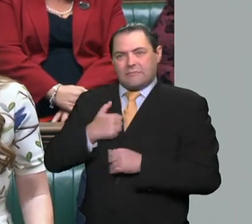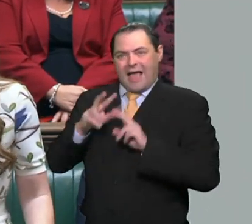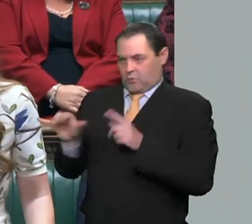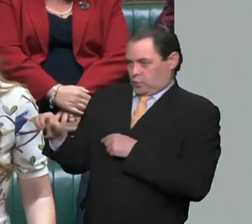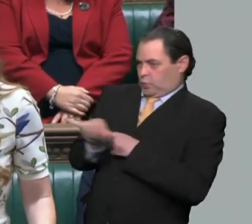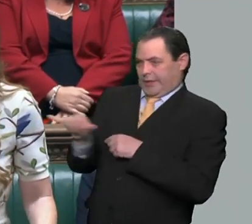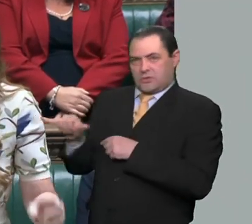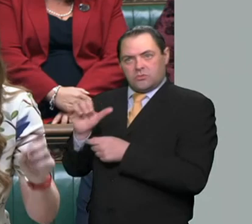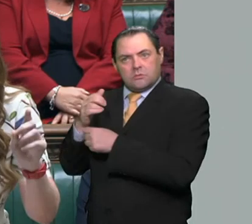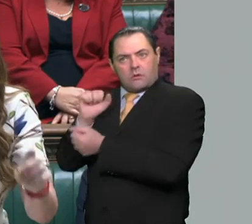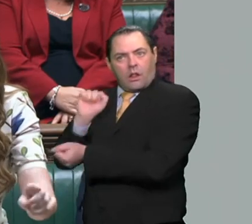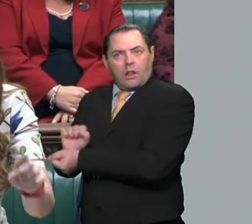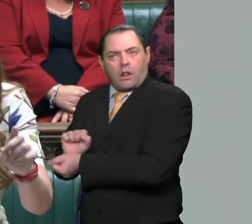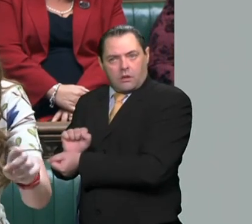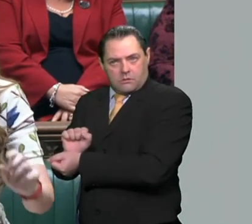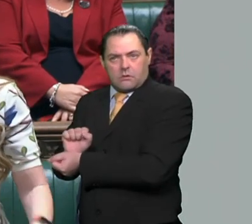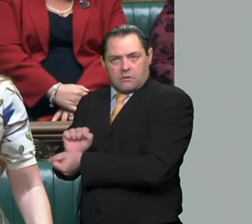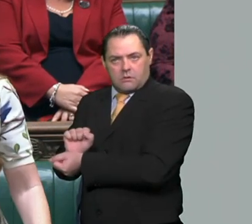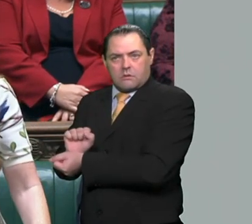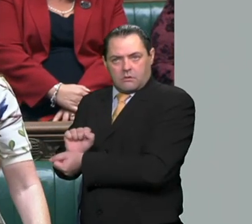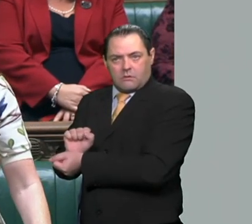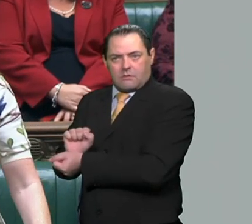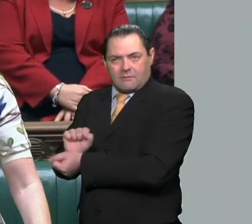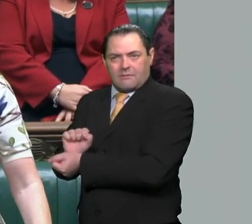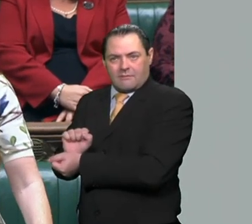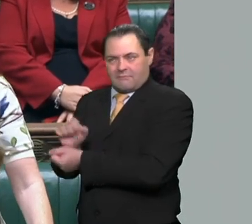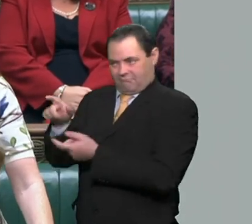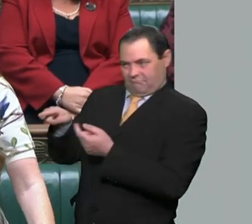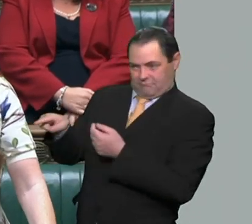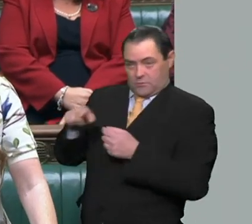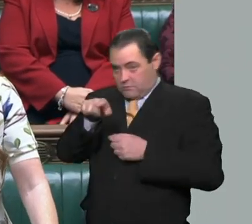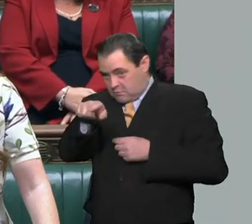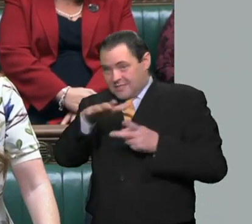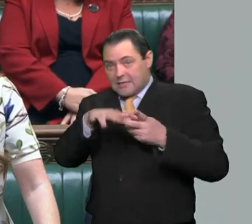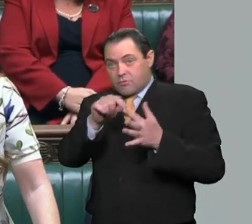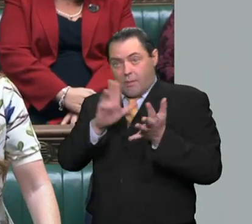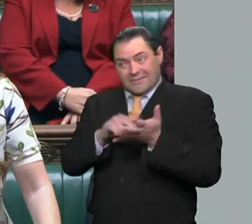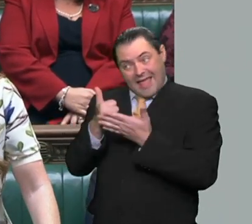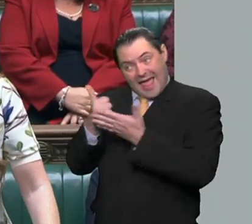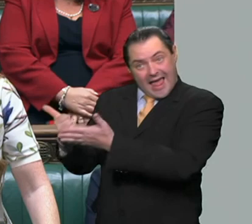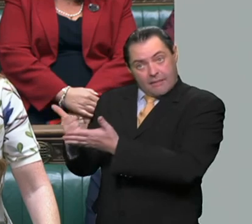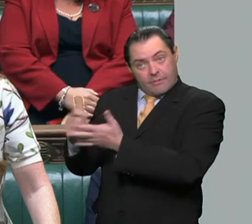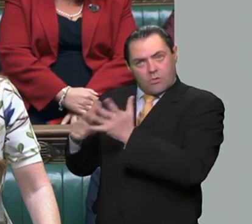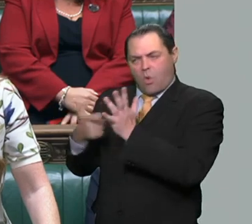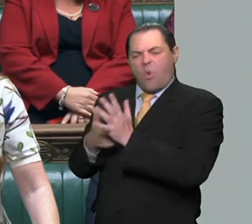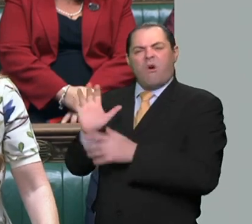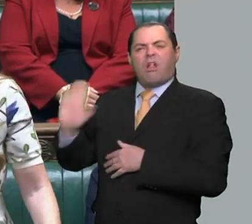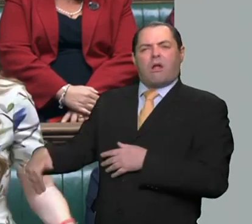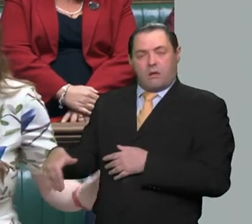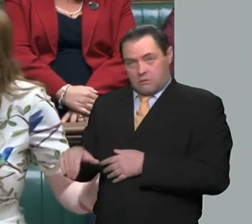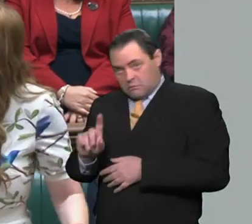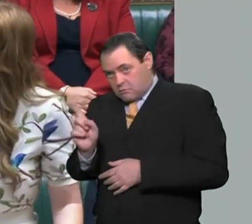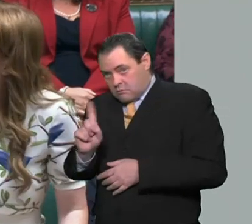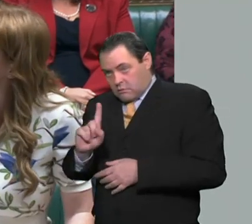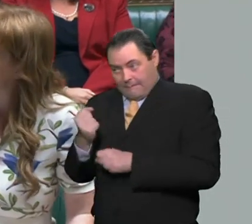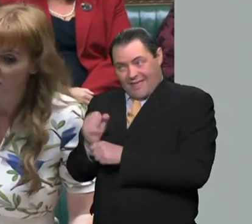homes. The choice for the Deputy Prime Minister is, will he make their lives easier or harder? So